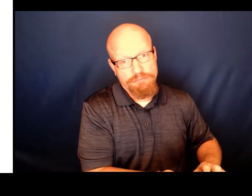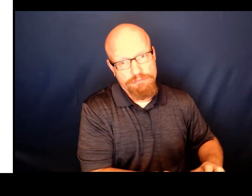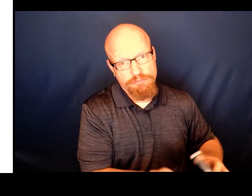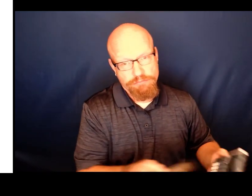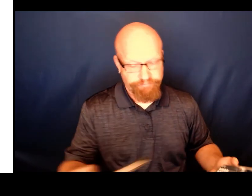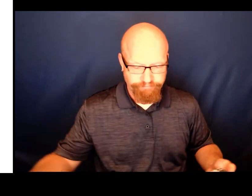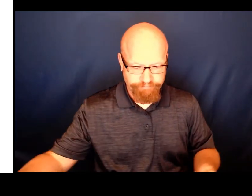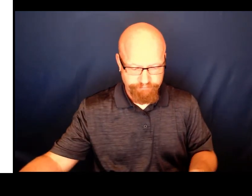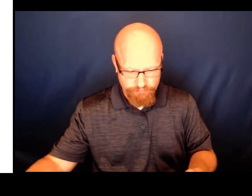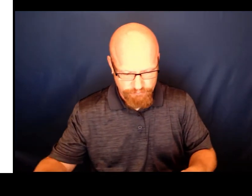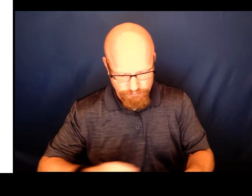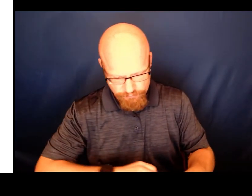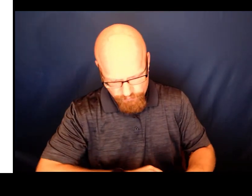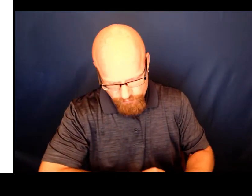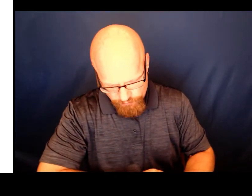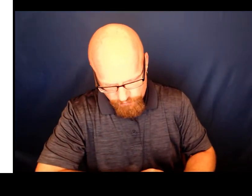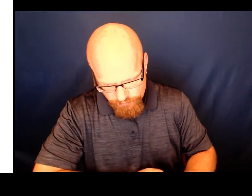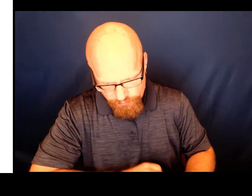Okay.